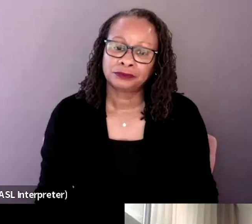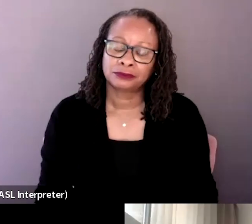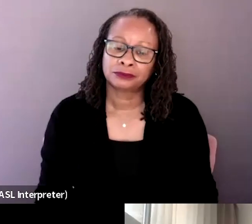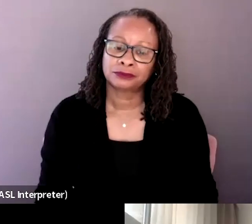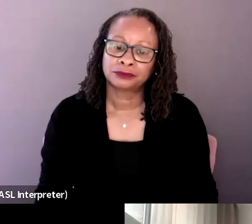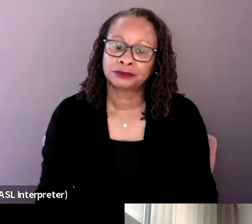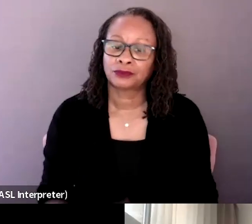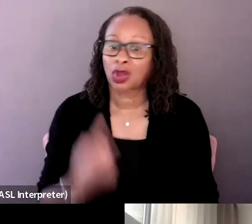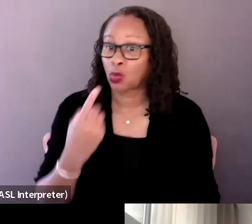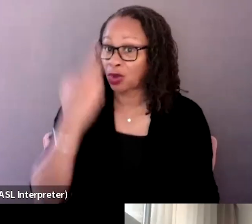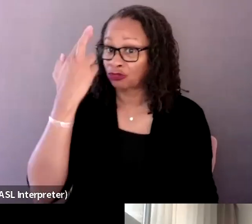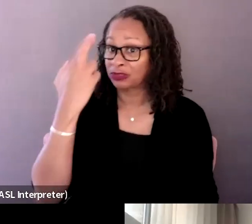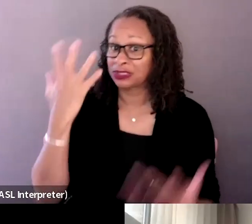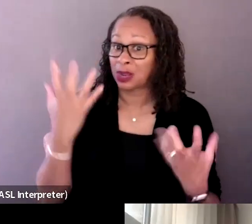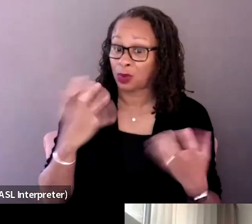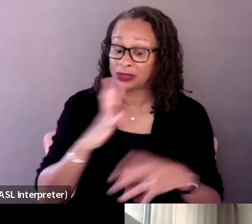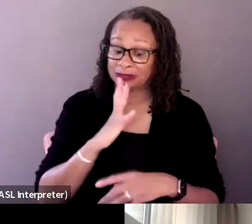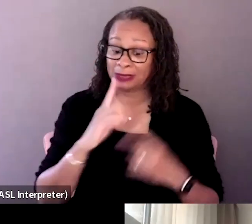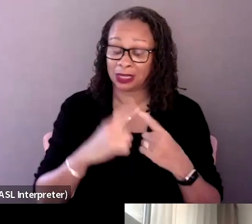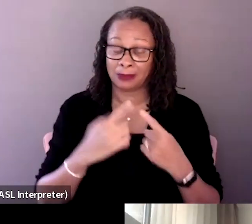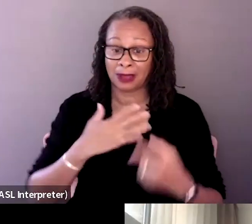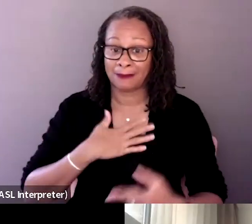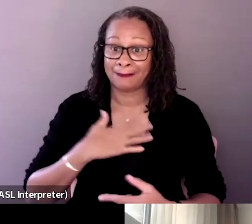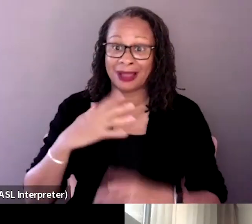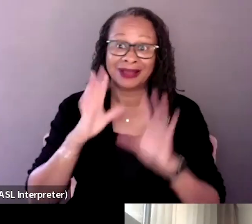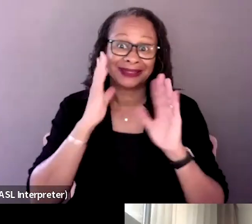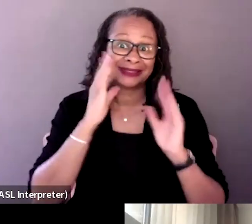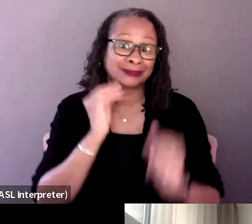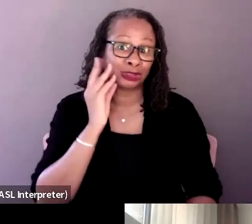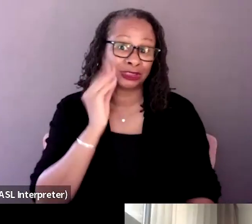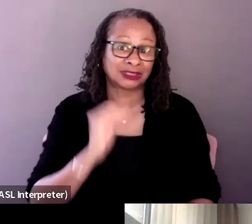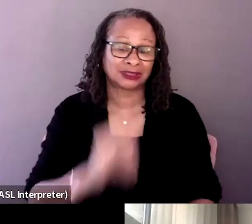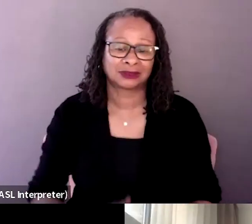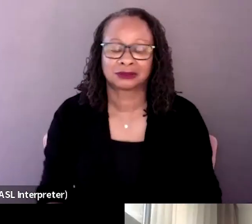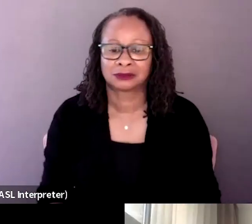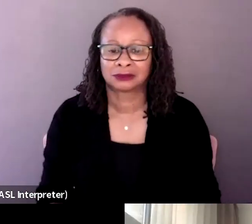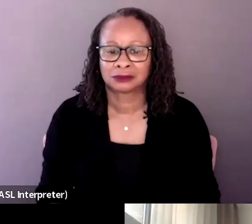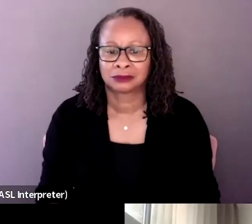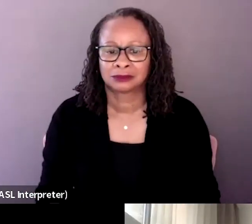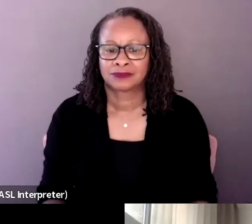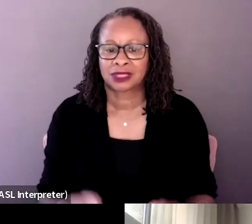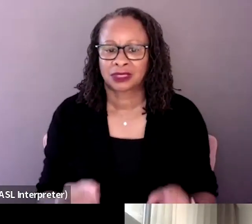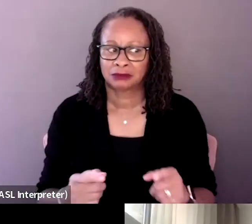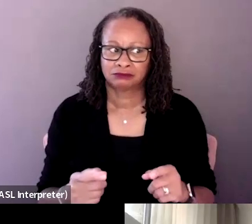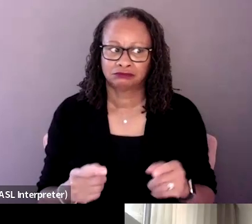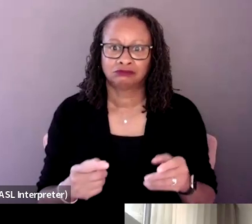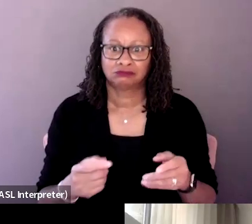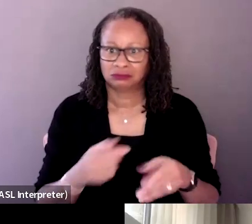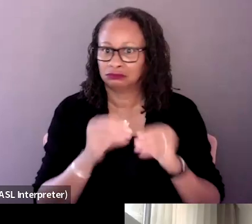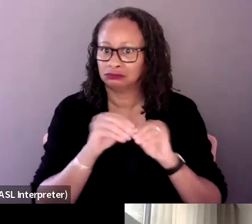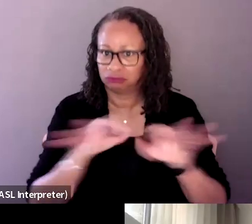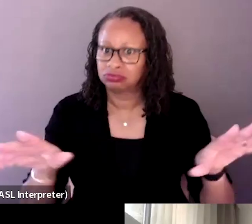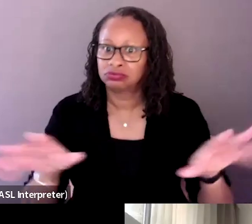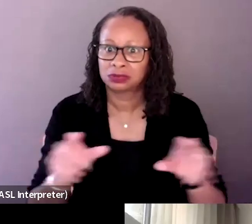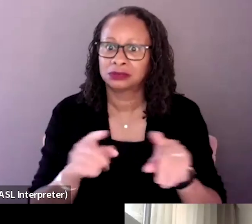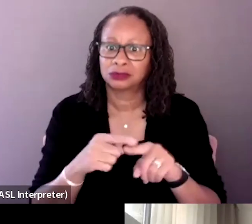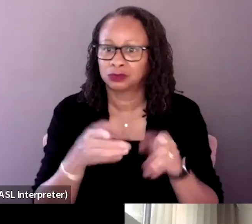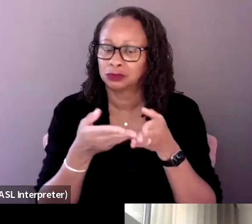reasons why I want to speak about my experience, to public was I realized